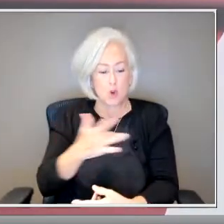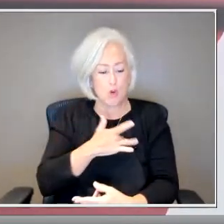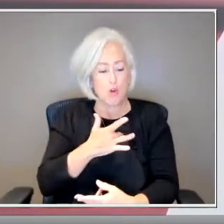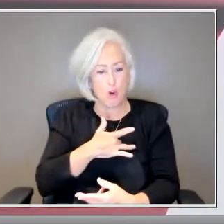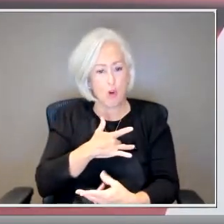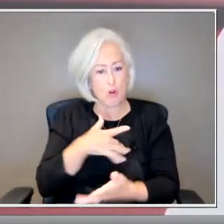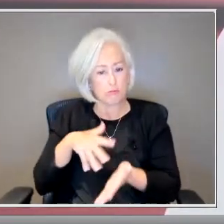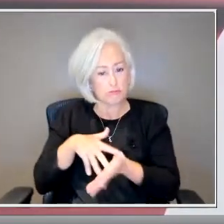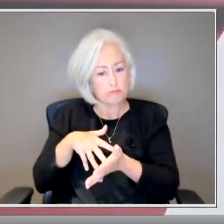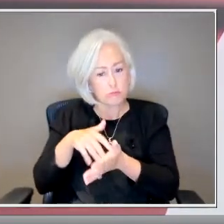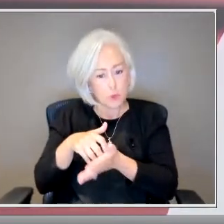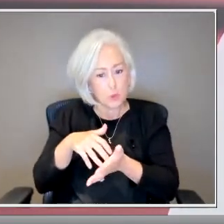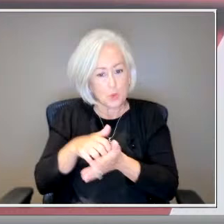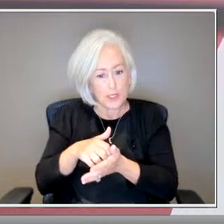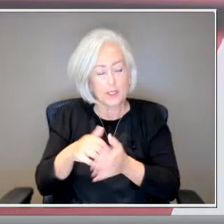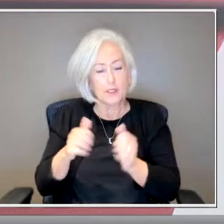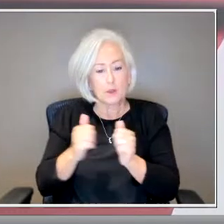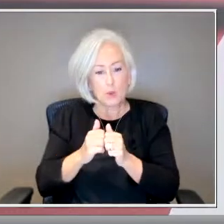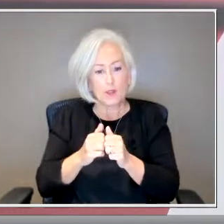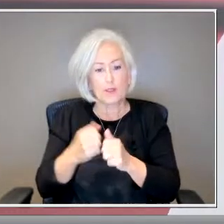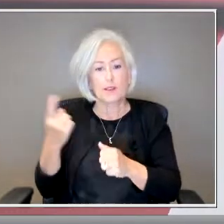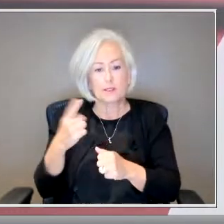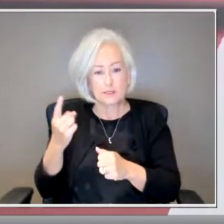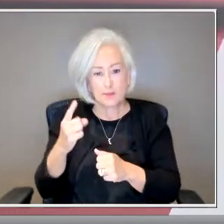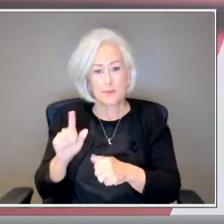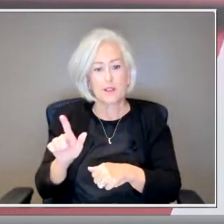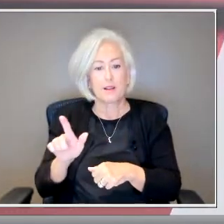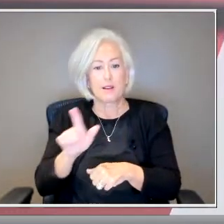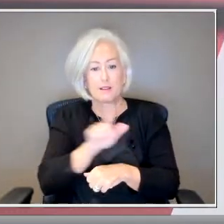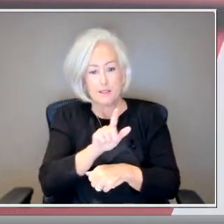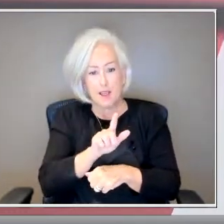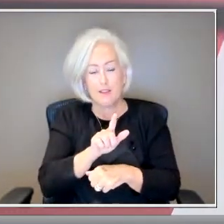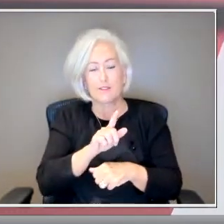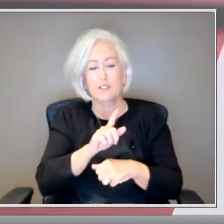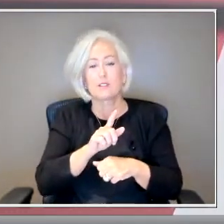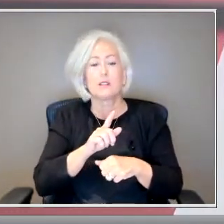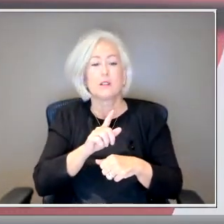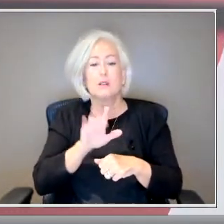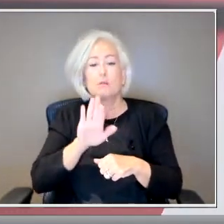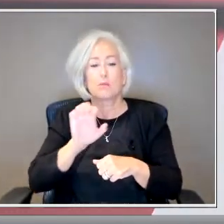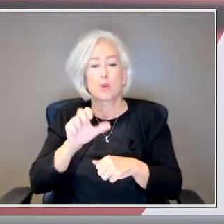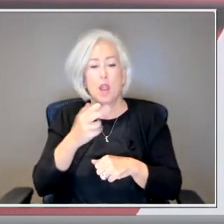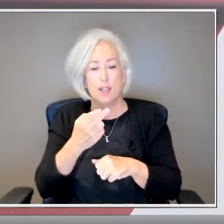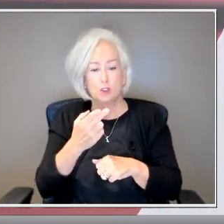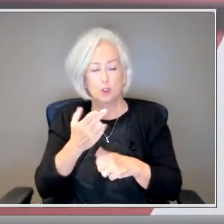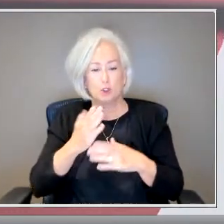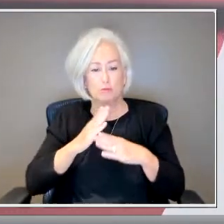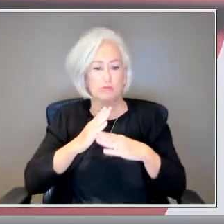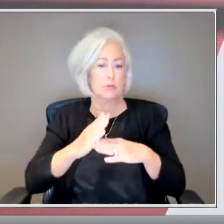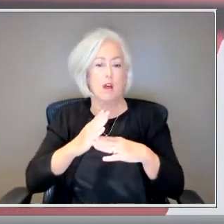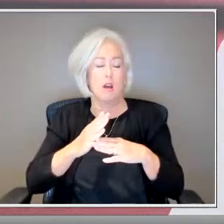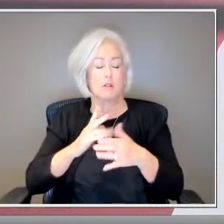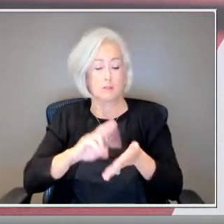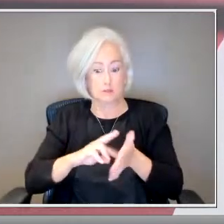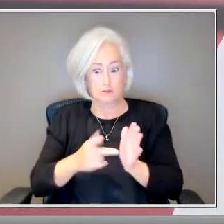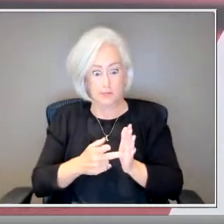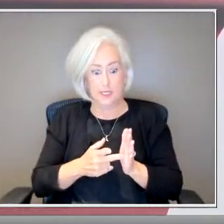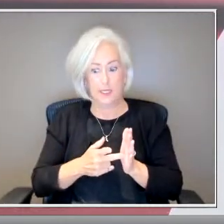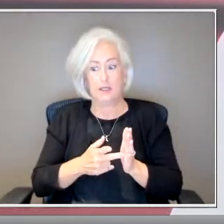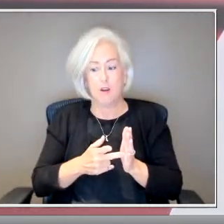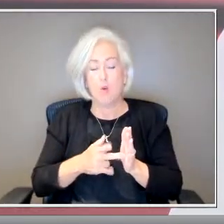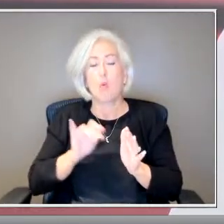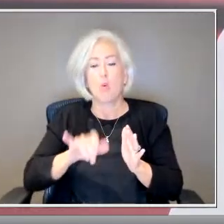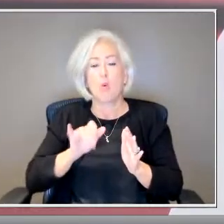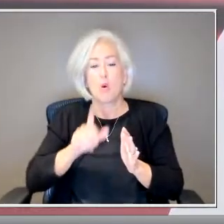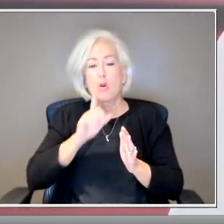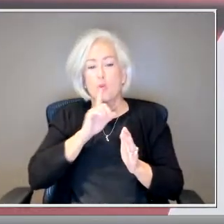with something called a left bundle branch block that I knew would respond to advanced pacing, where